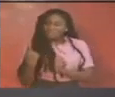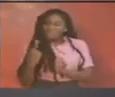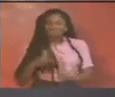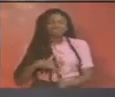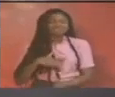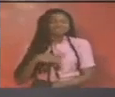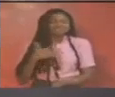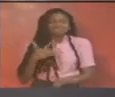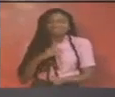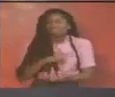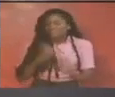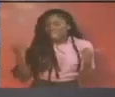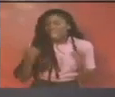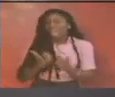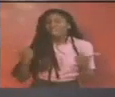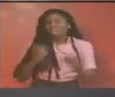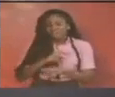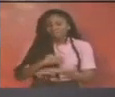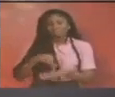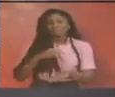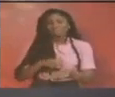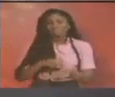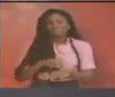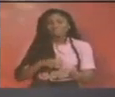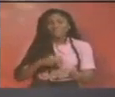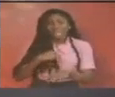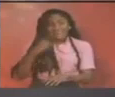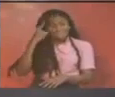level. Vaccines, I believe,